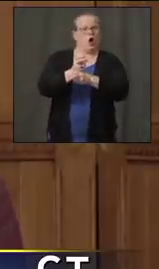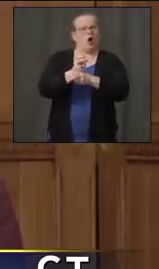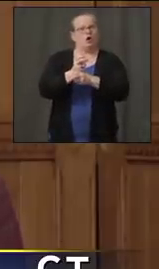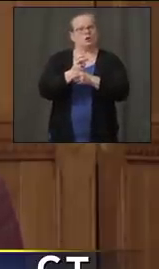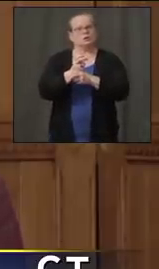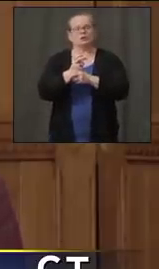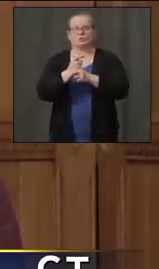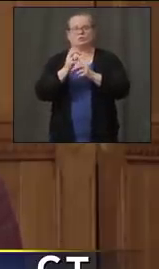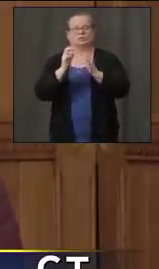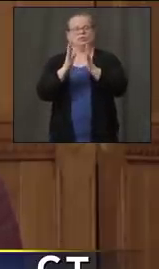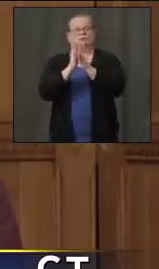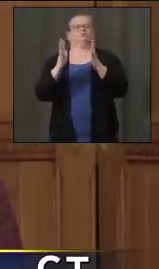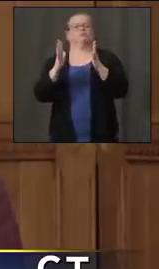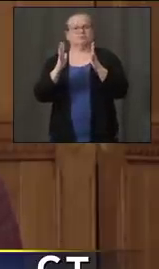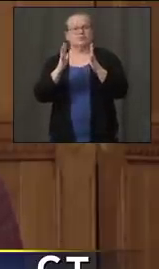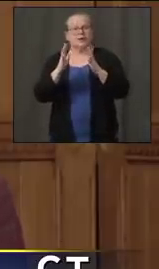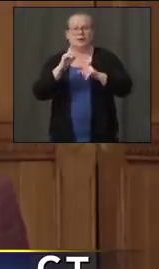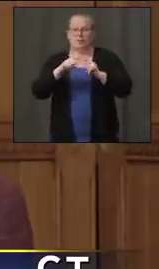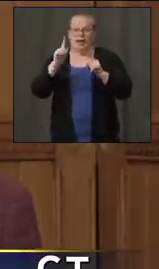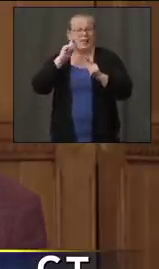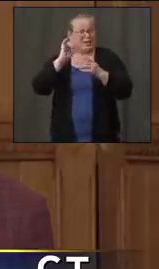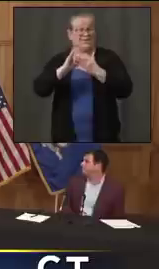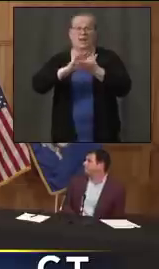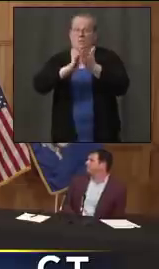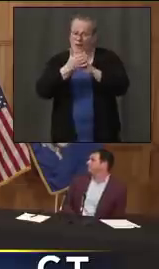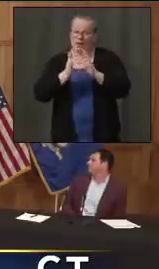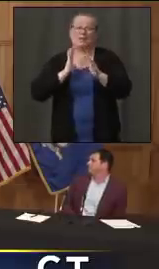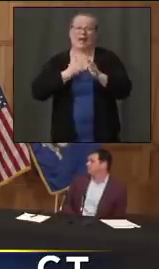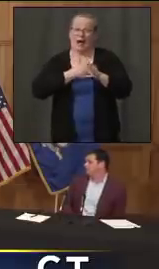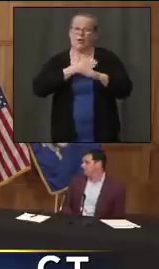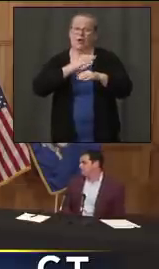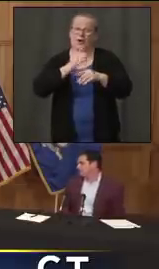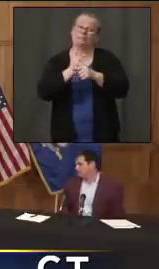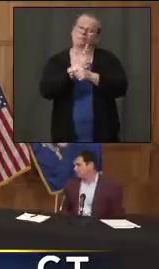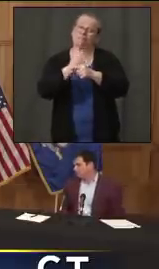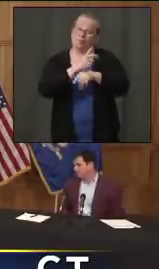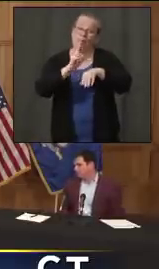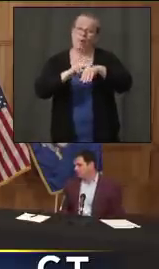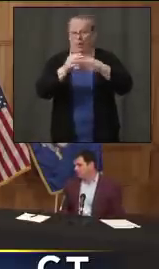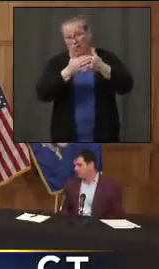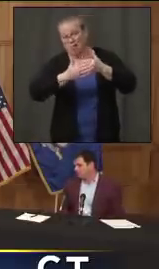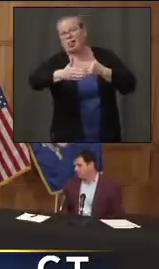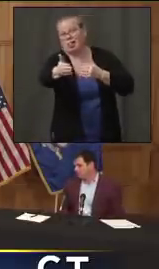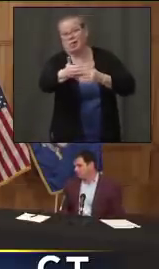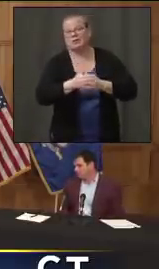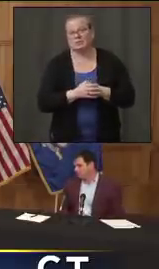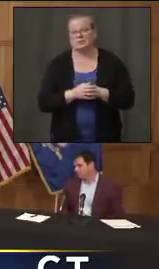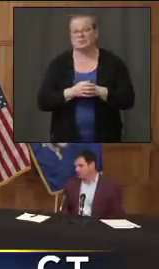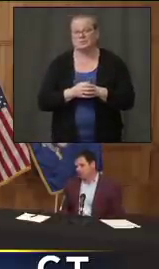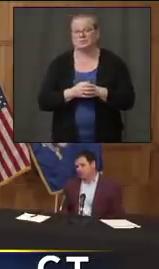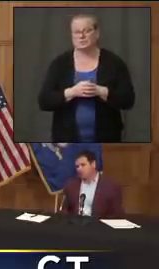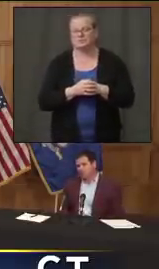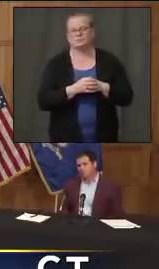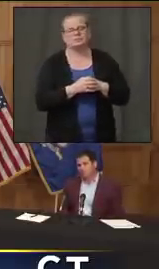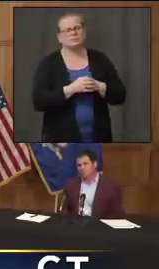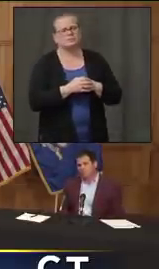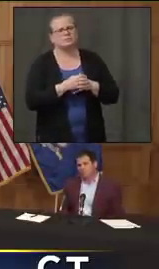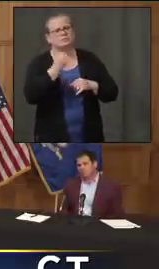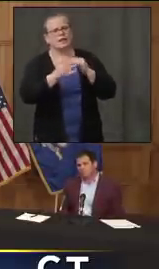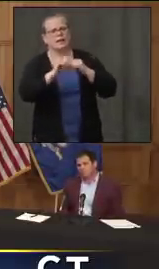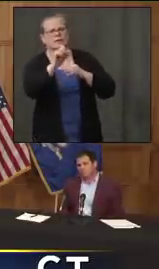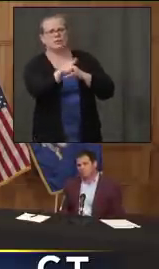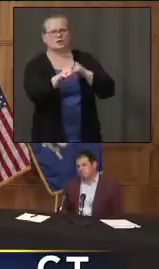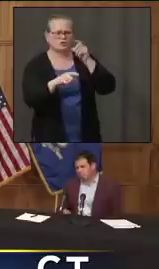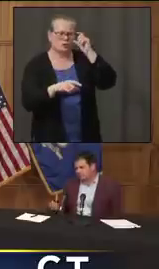it's critical right now, and I think that is the new normal. And last question, what's the rationale for, you're going to allow a couple dozen people